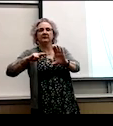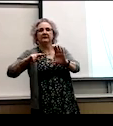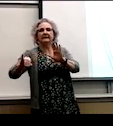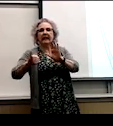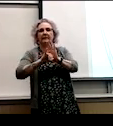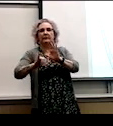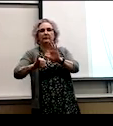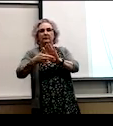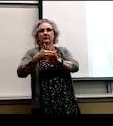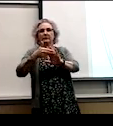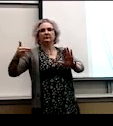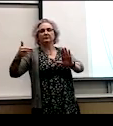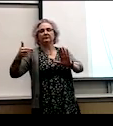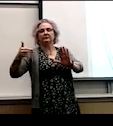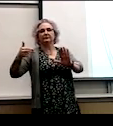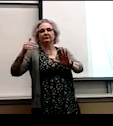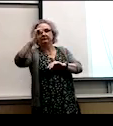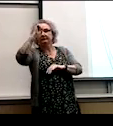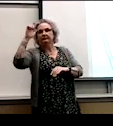Alzheimer's type.